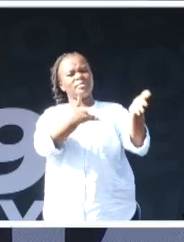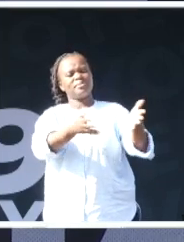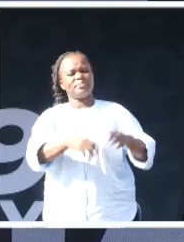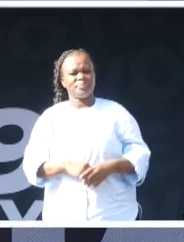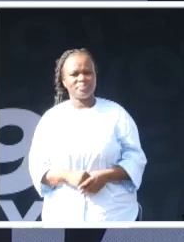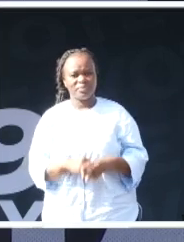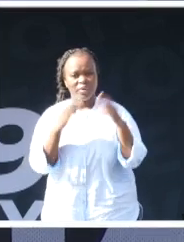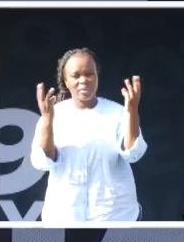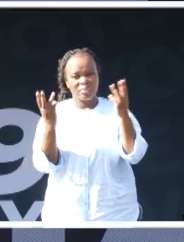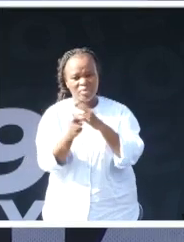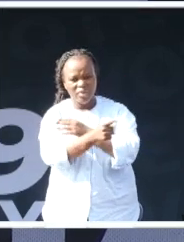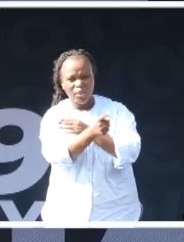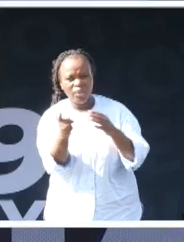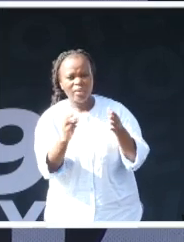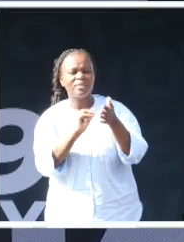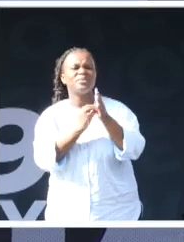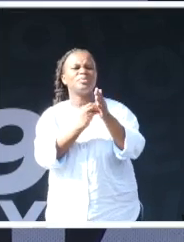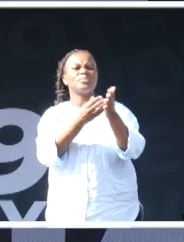Amasela.